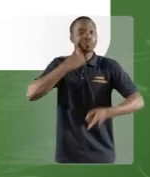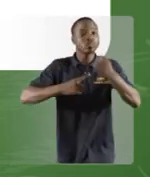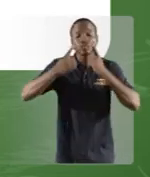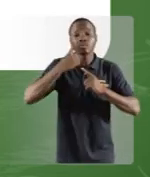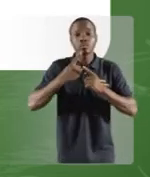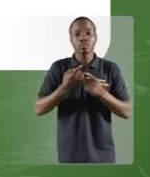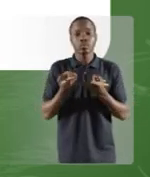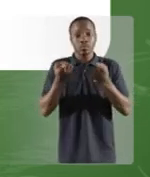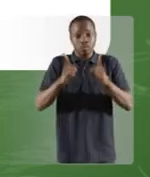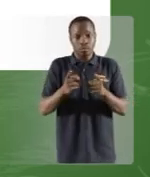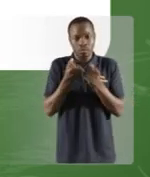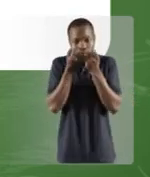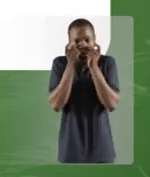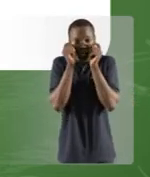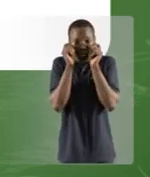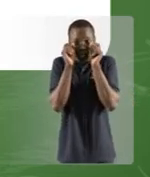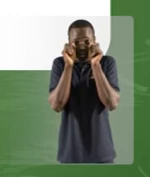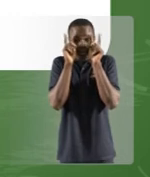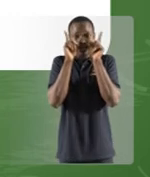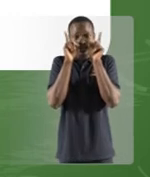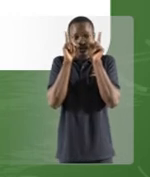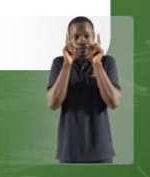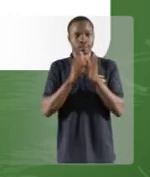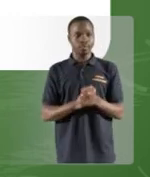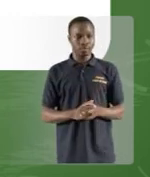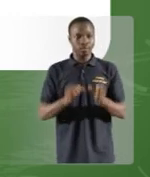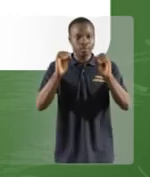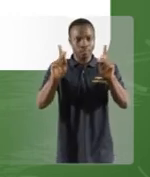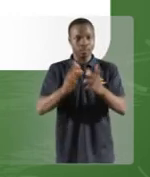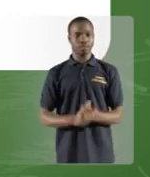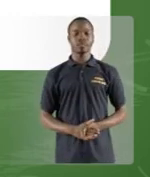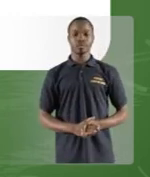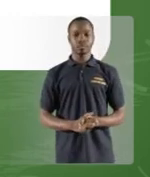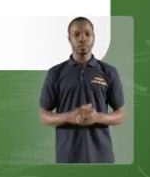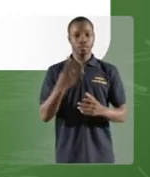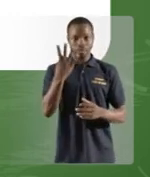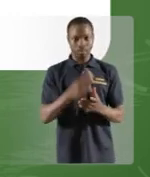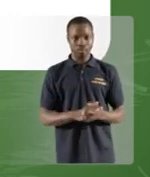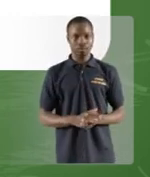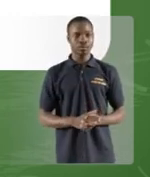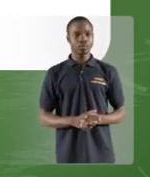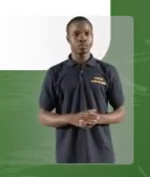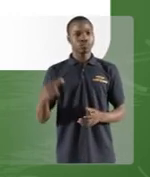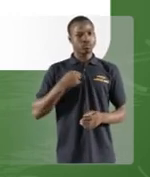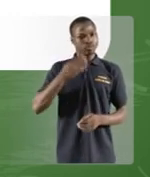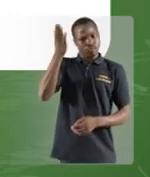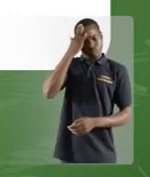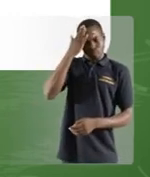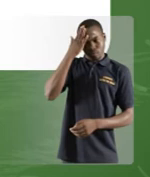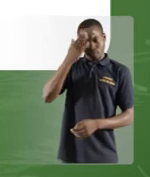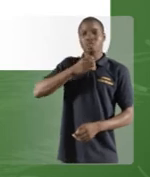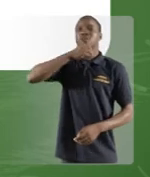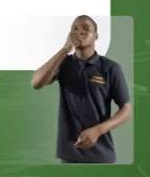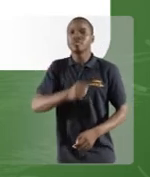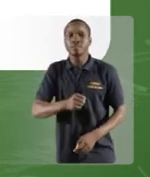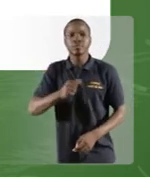heard. The new baby cried when it woke up. All right, number 4, we knew the old woman that used